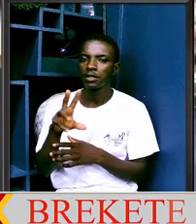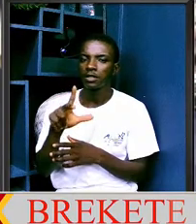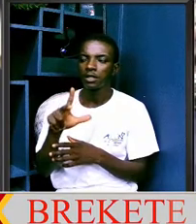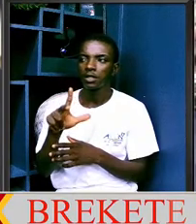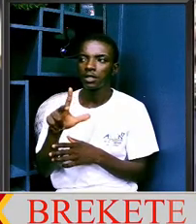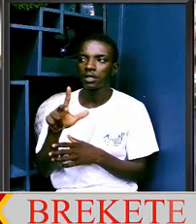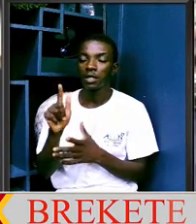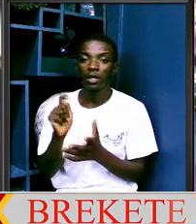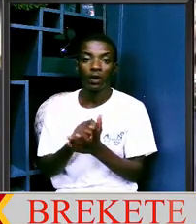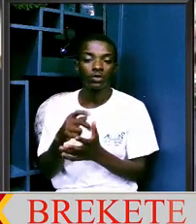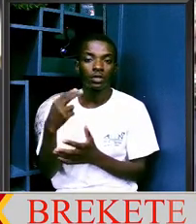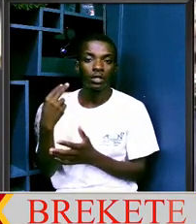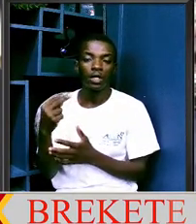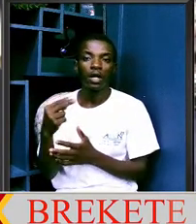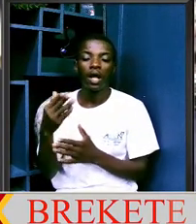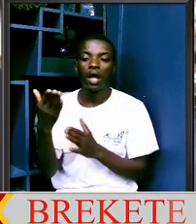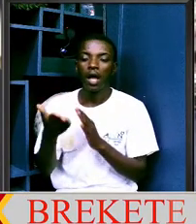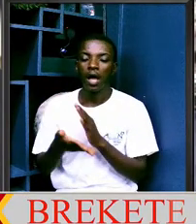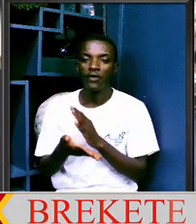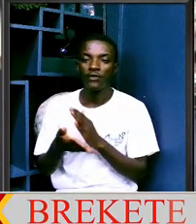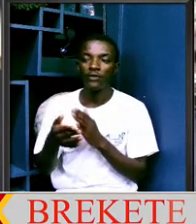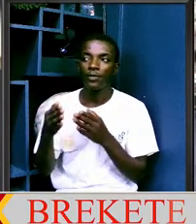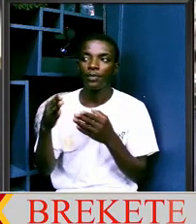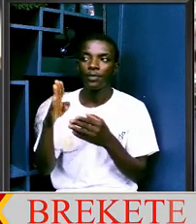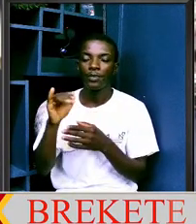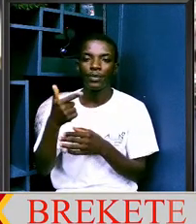63. Yeah. And the half bag na?